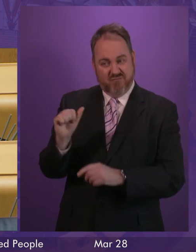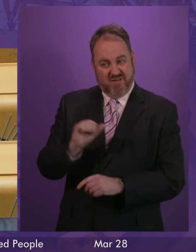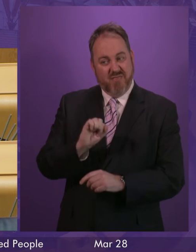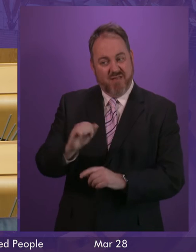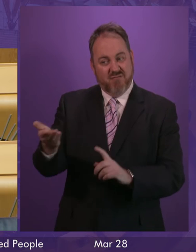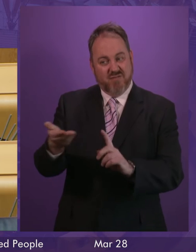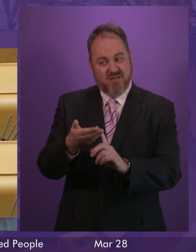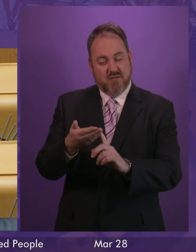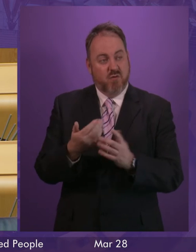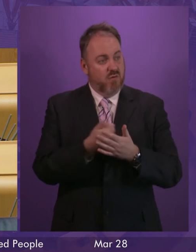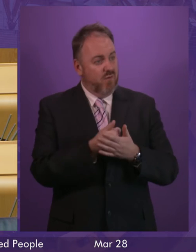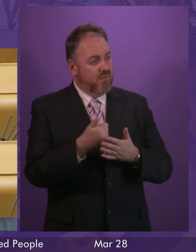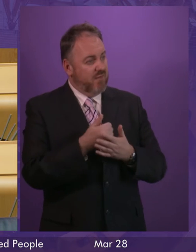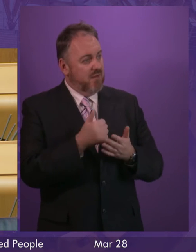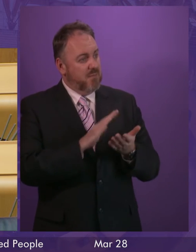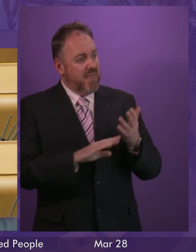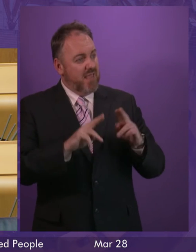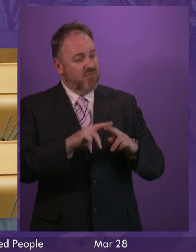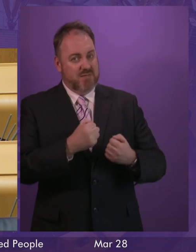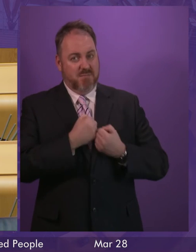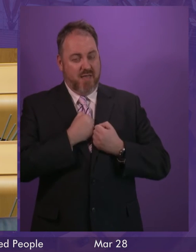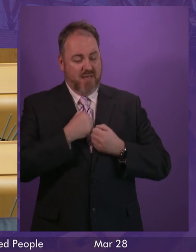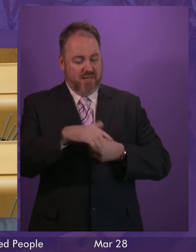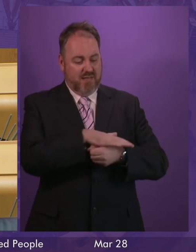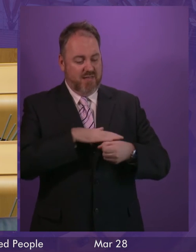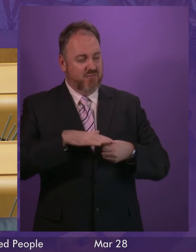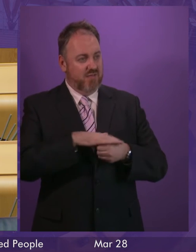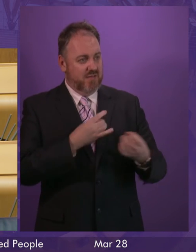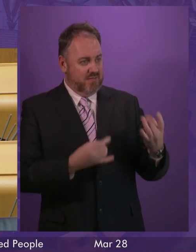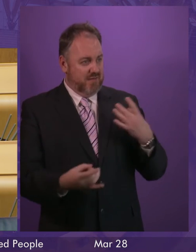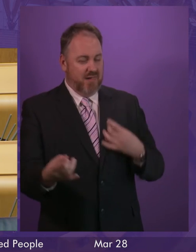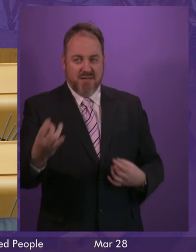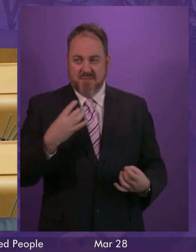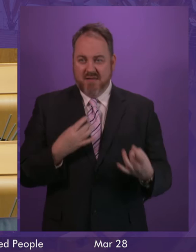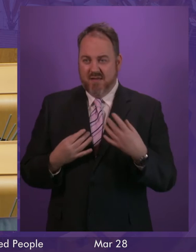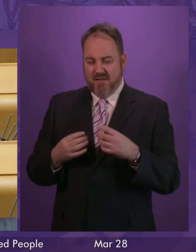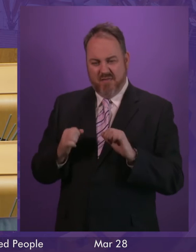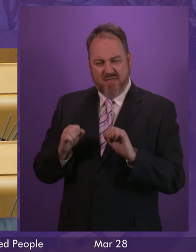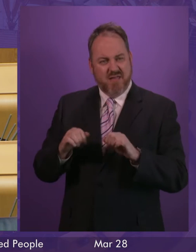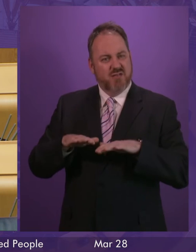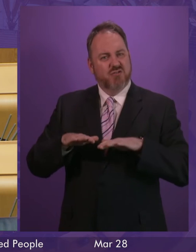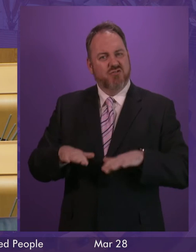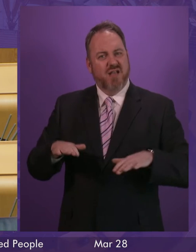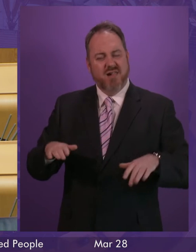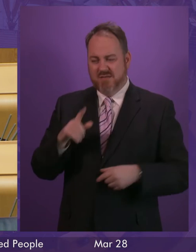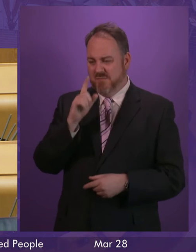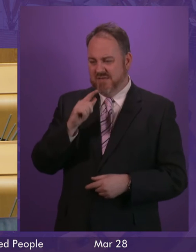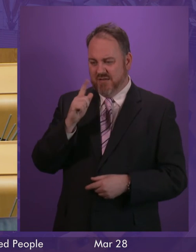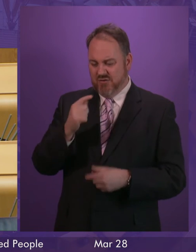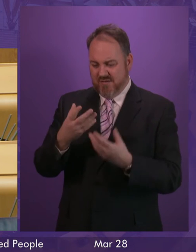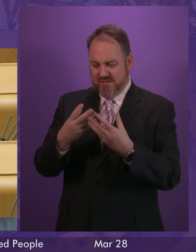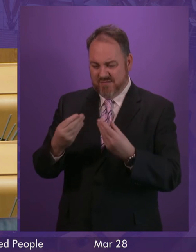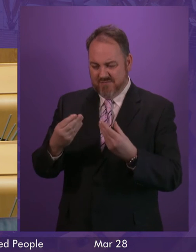concerned parents in my constituency all the time who see their child's potential ebbing away